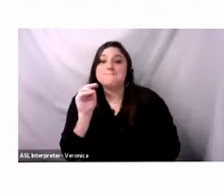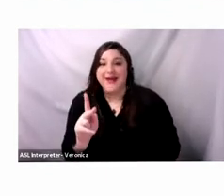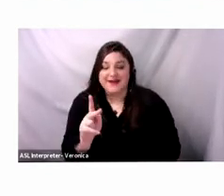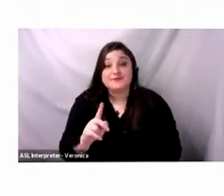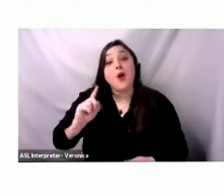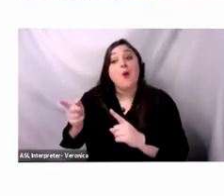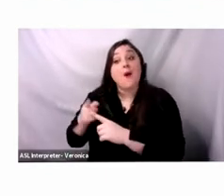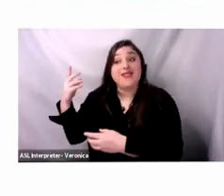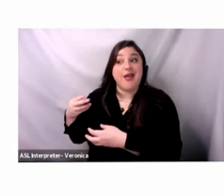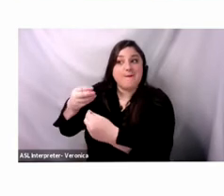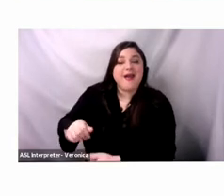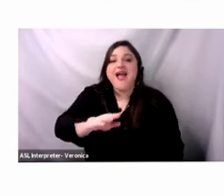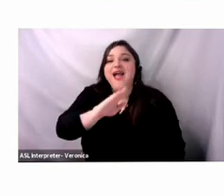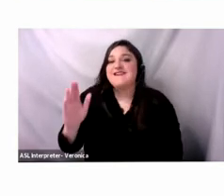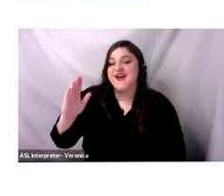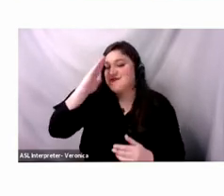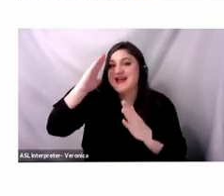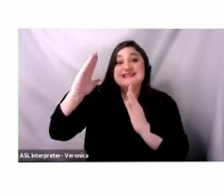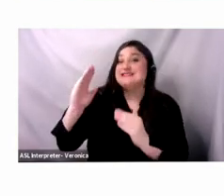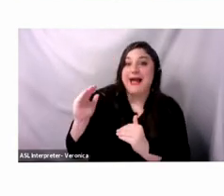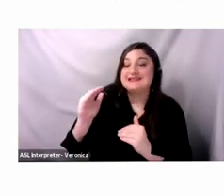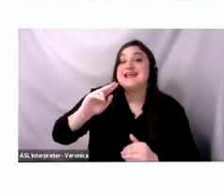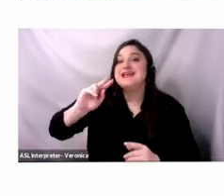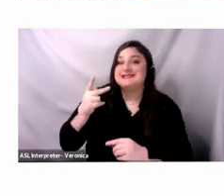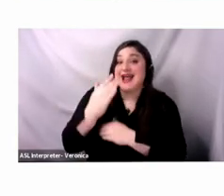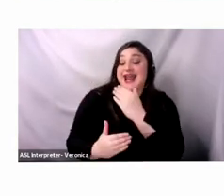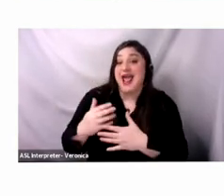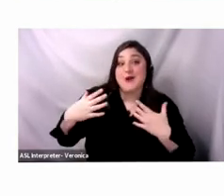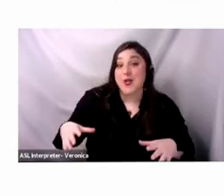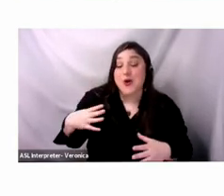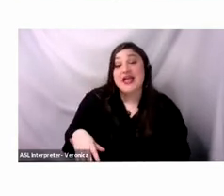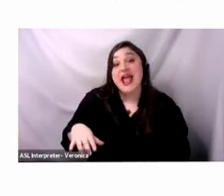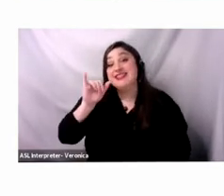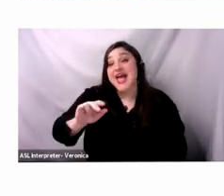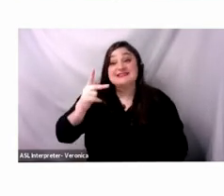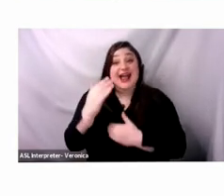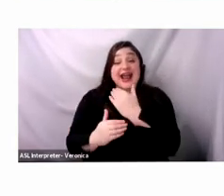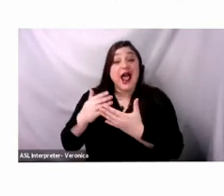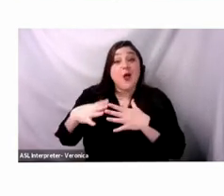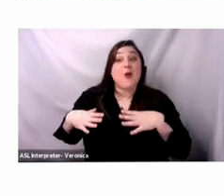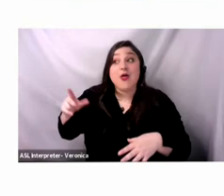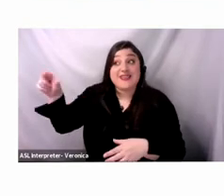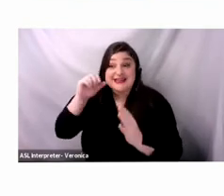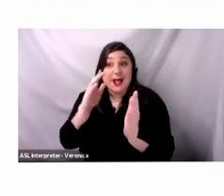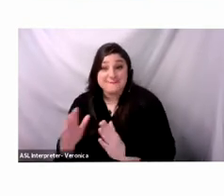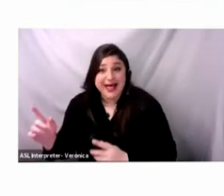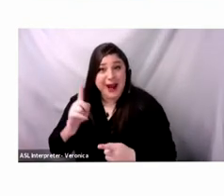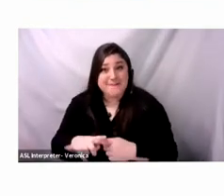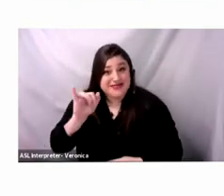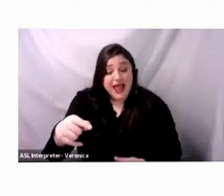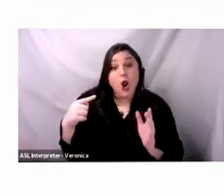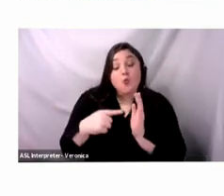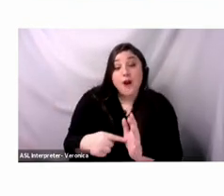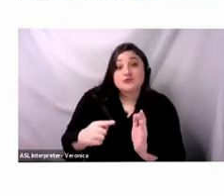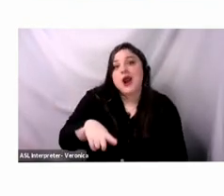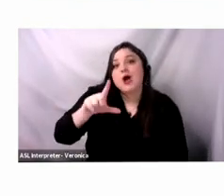products like secondhand clothing, which is a big problem because secondhand clothing from Compromonto alone represented